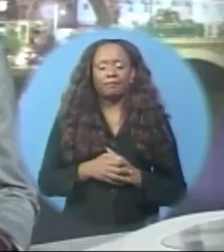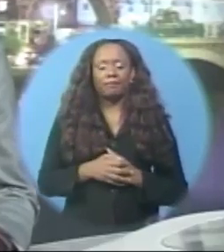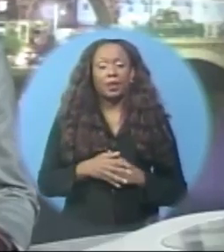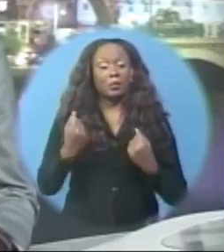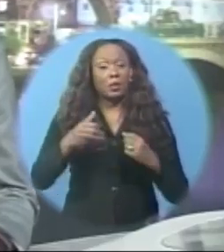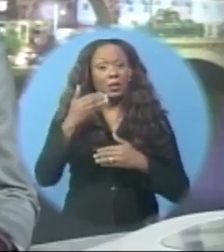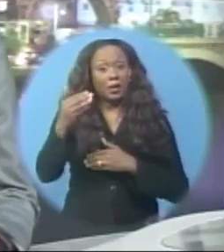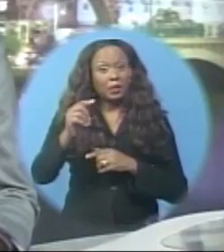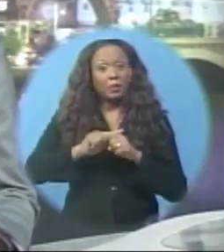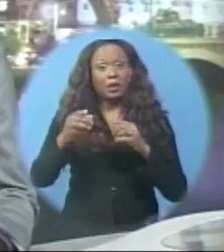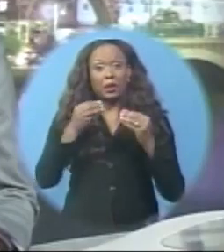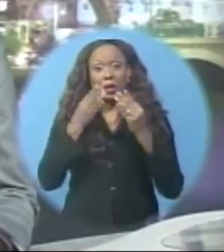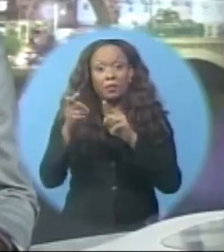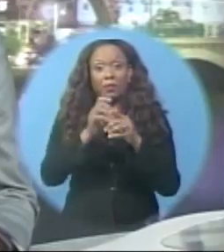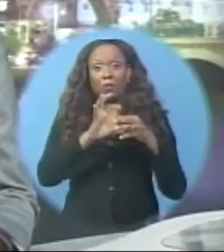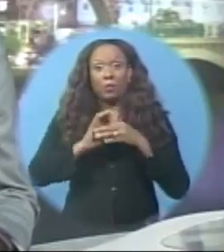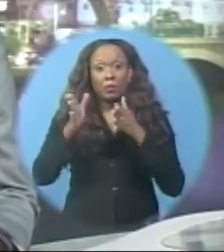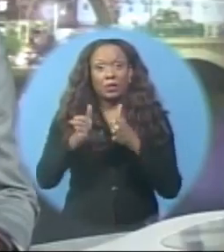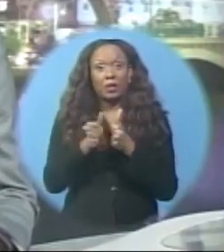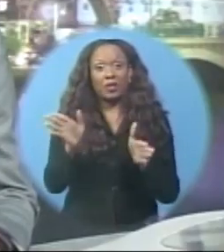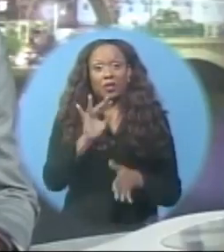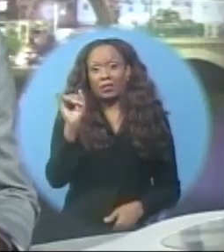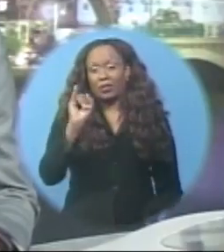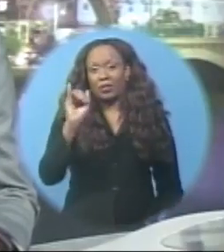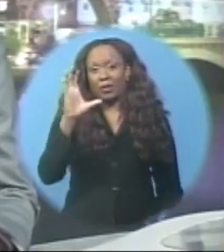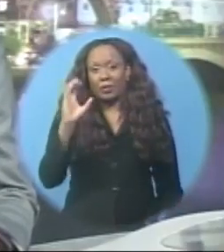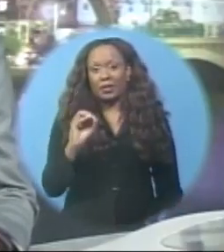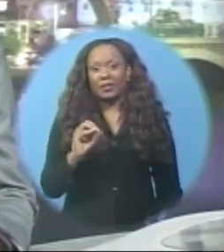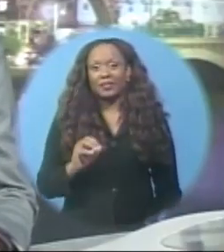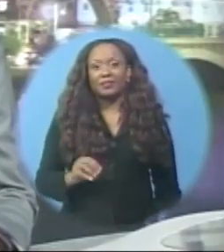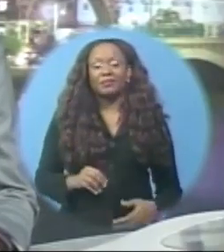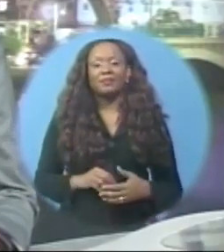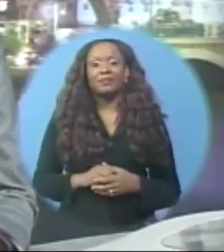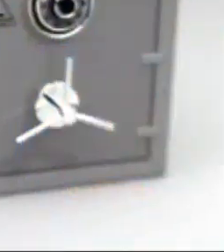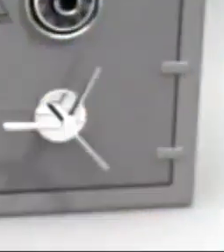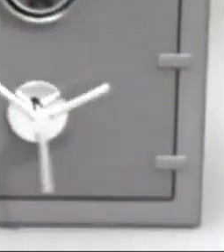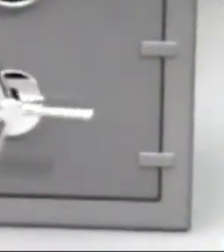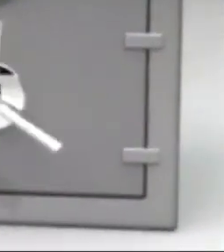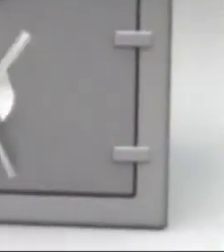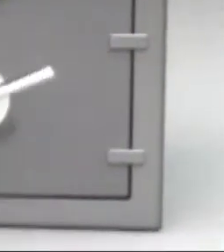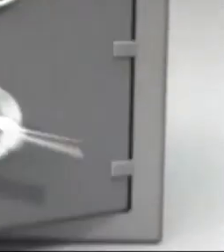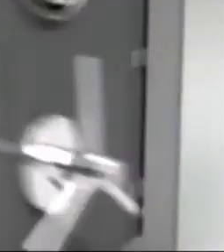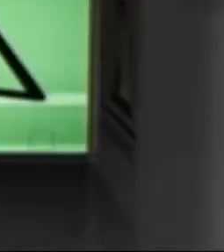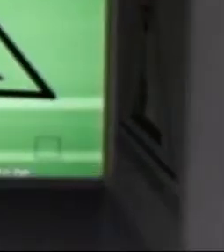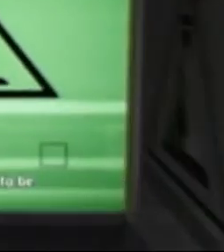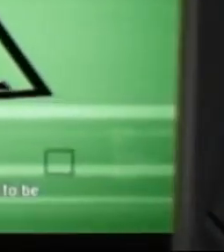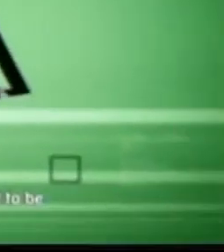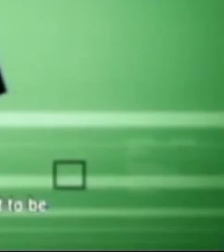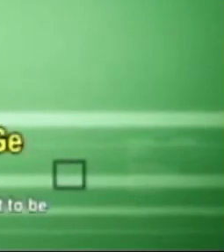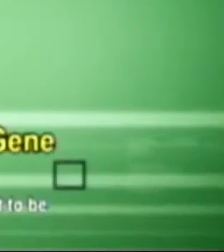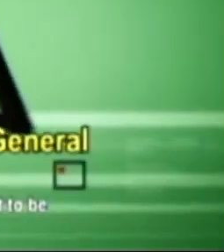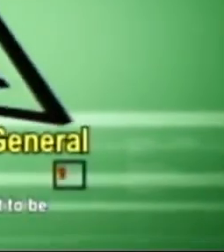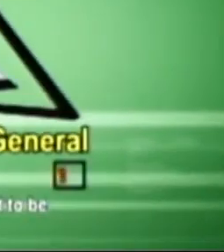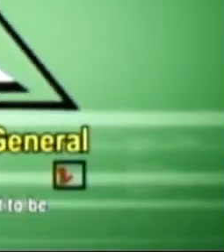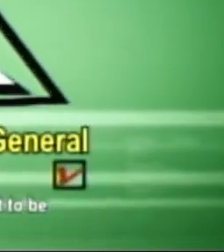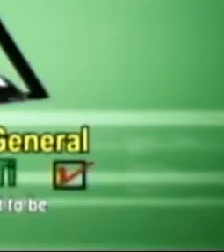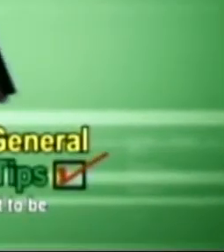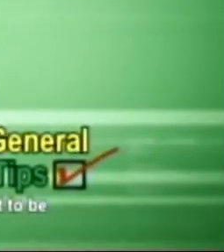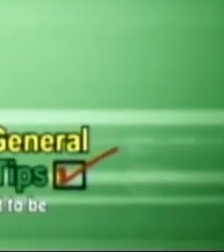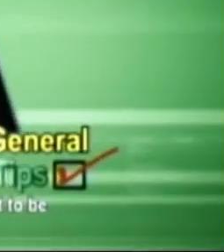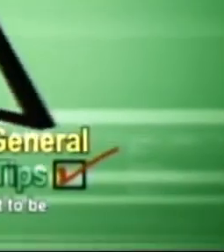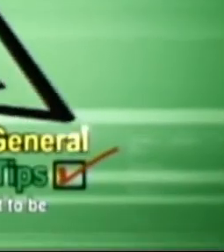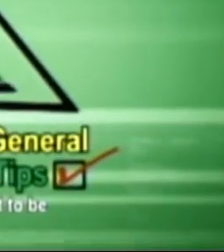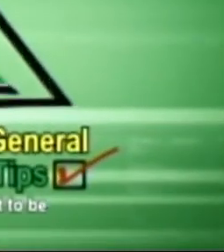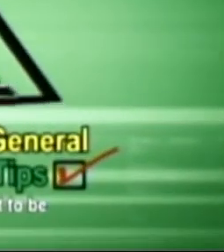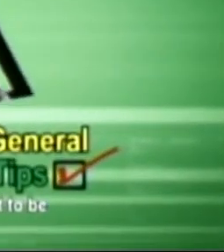but first, here's a tip from Cooperators General Insurance. This tip of the day is brought to you by Cooperators General